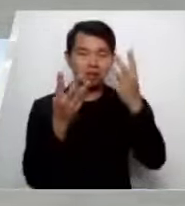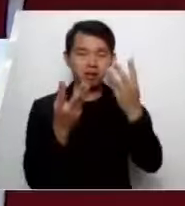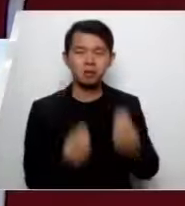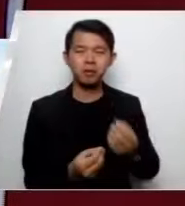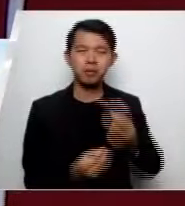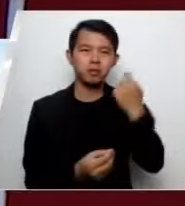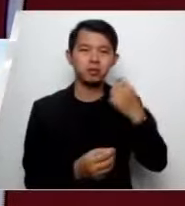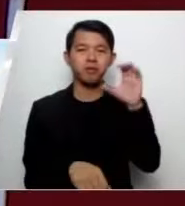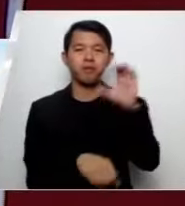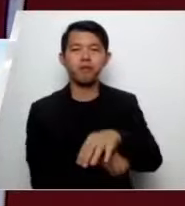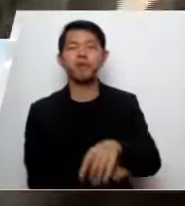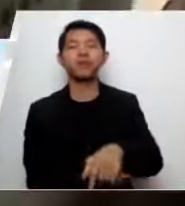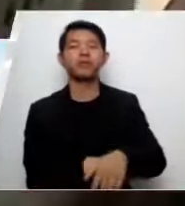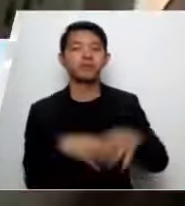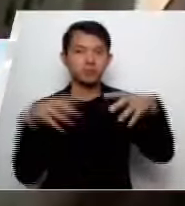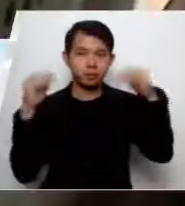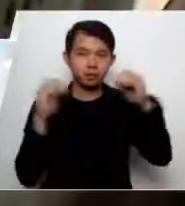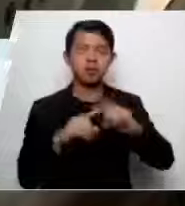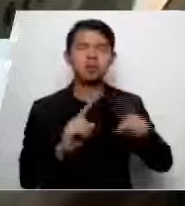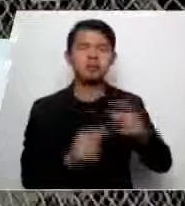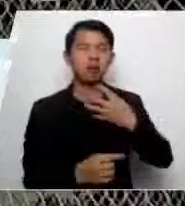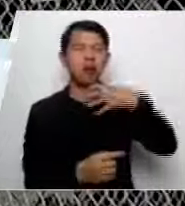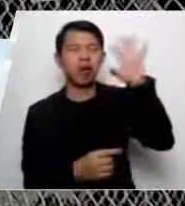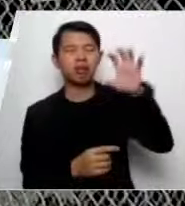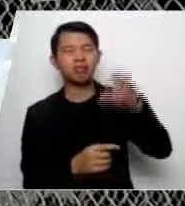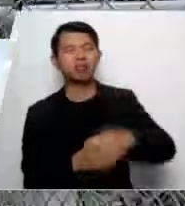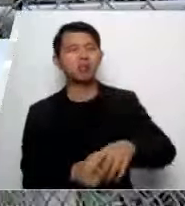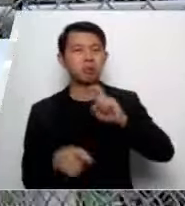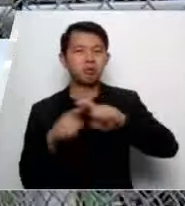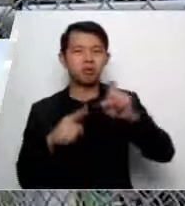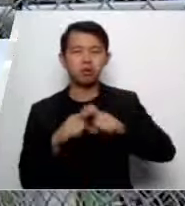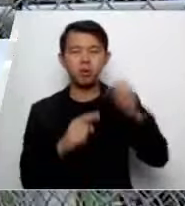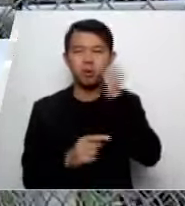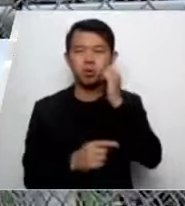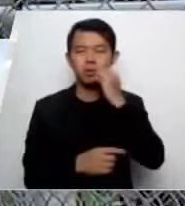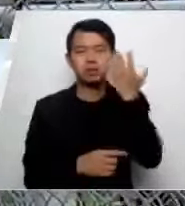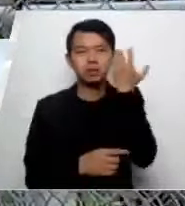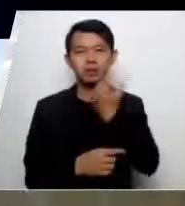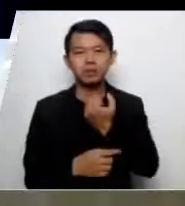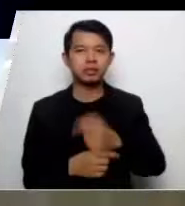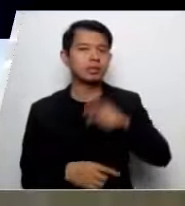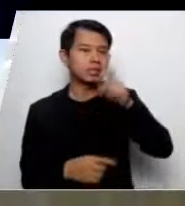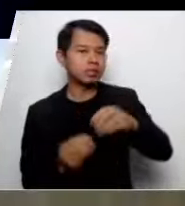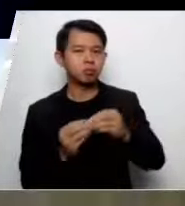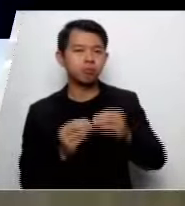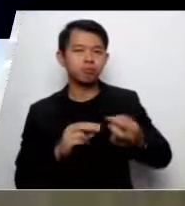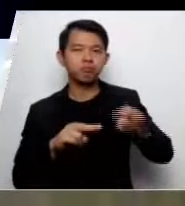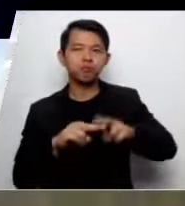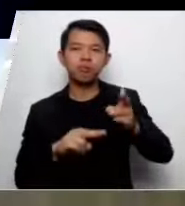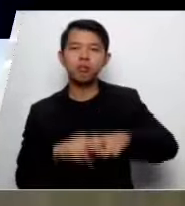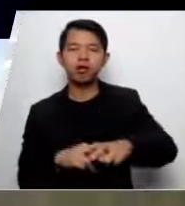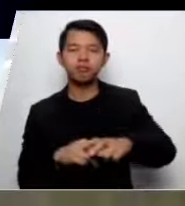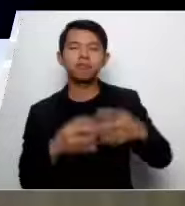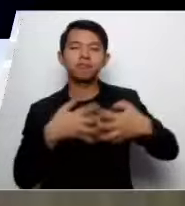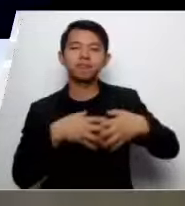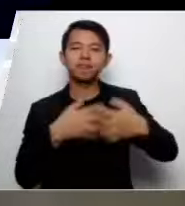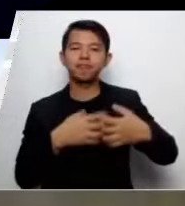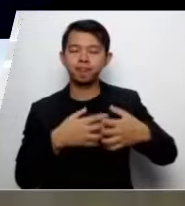ay kulang ang kuryente, aminadong DOE na kailangan talaga ng mga dagdag na planta. What we have experienced is